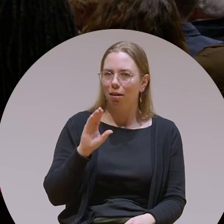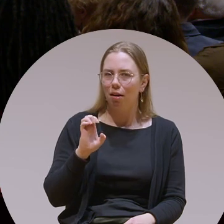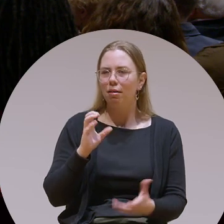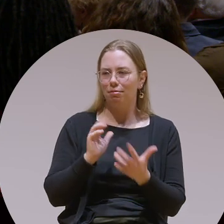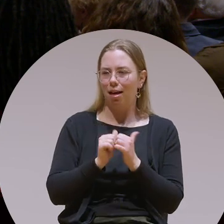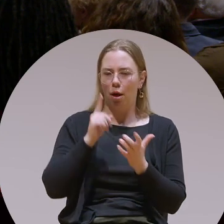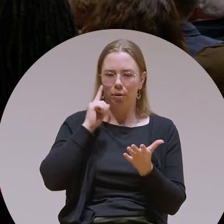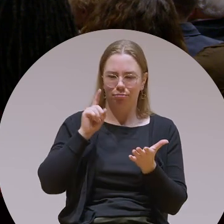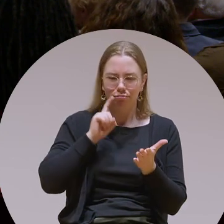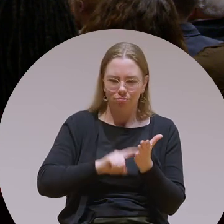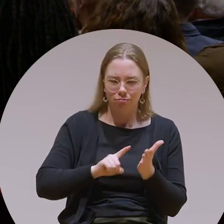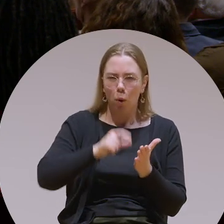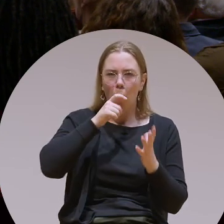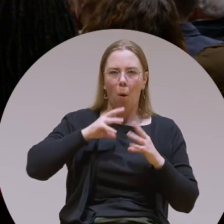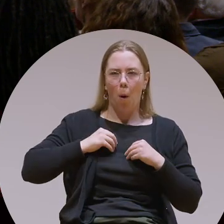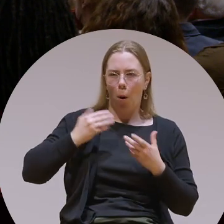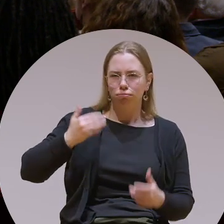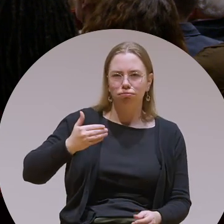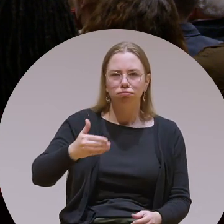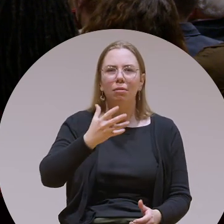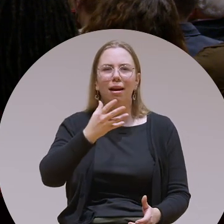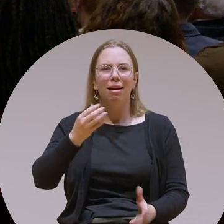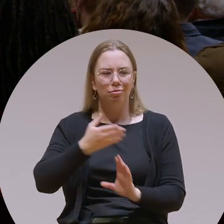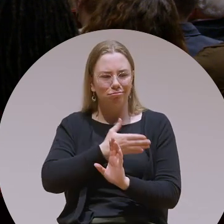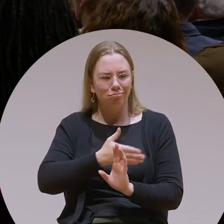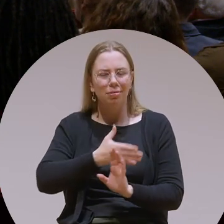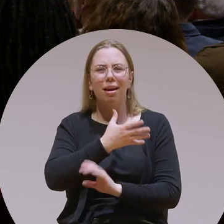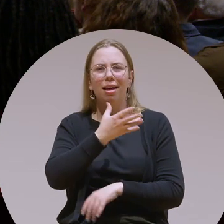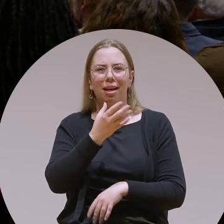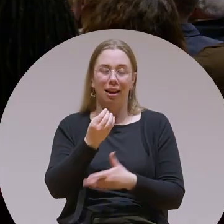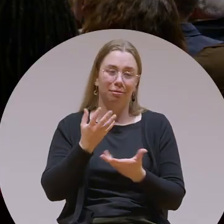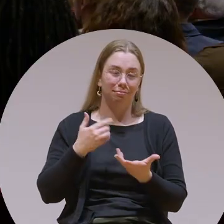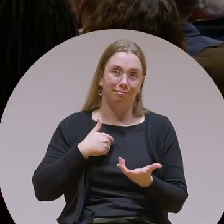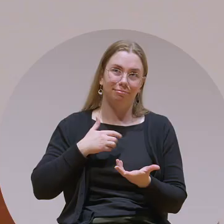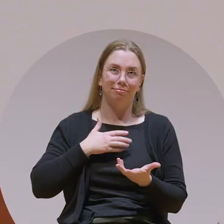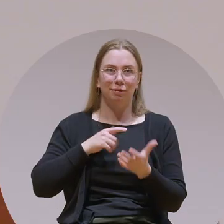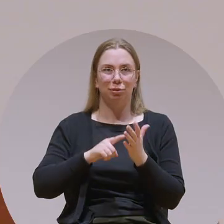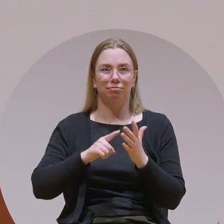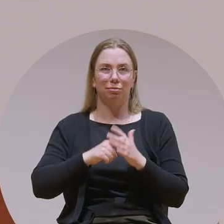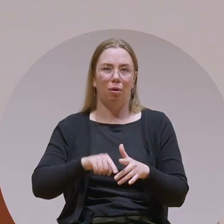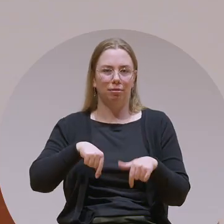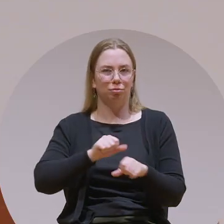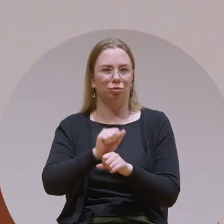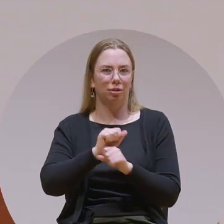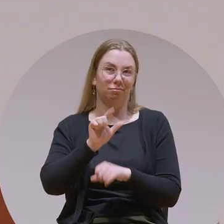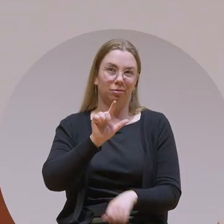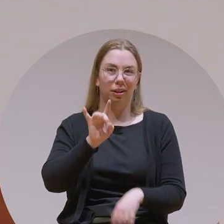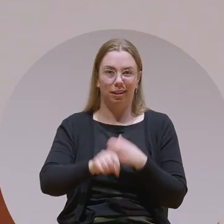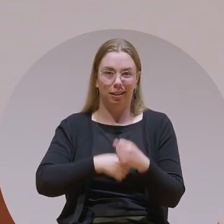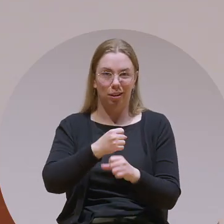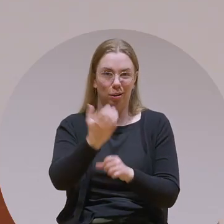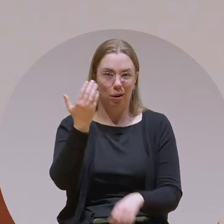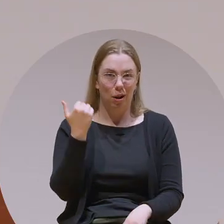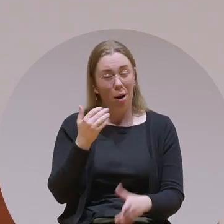provenance. You heard when I started at Sotheby's some 28 years ago, provenance was almost